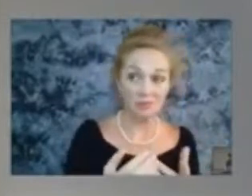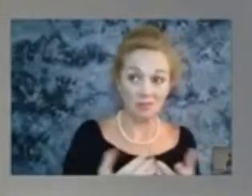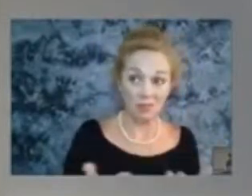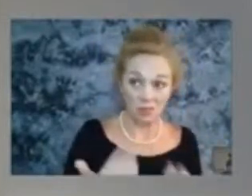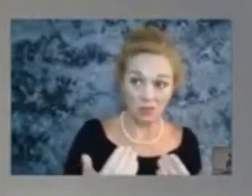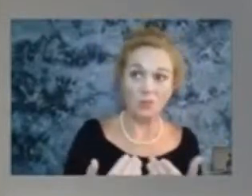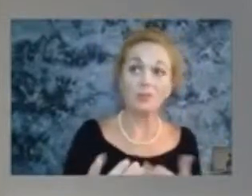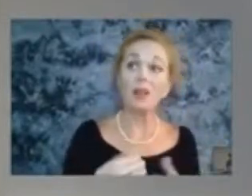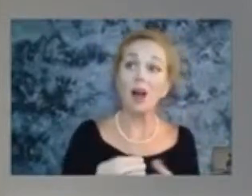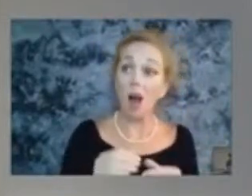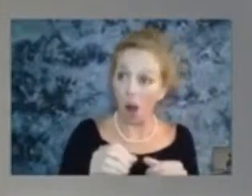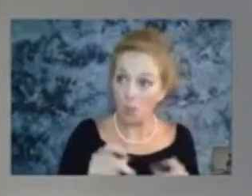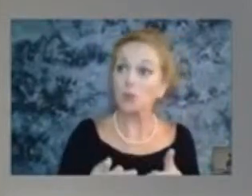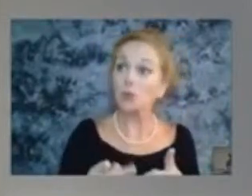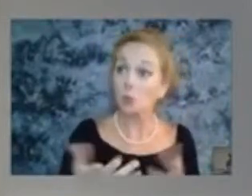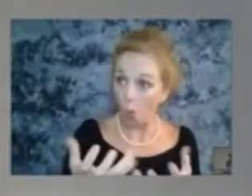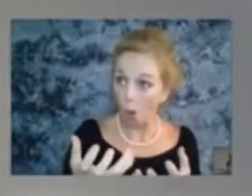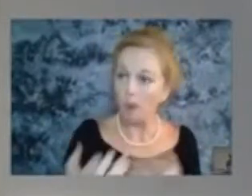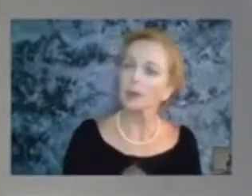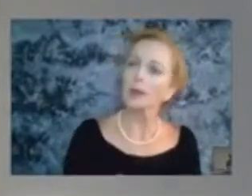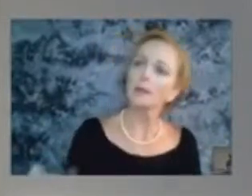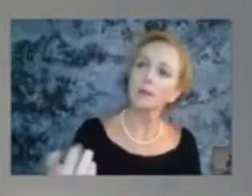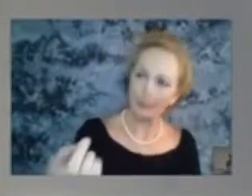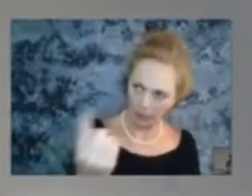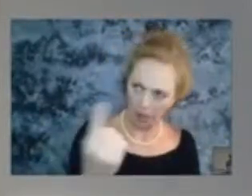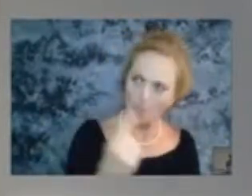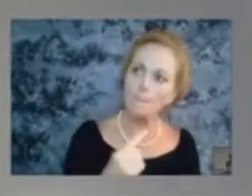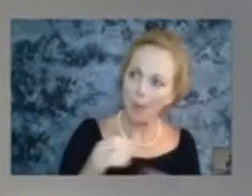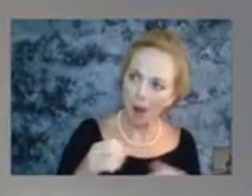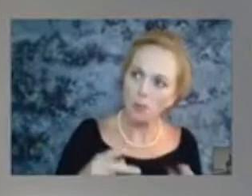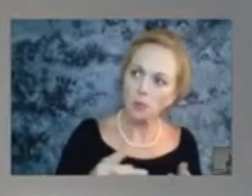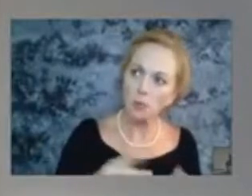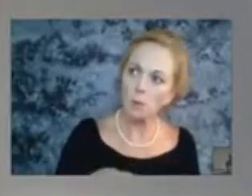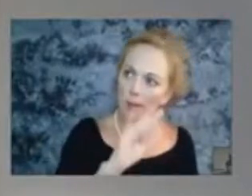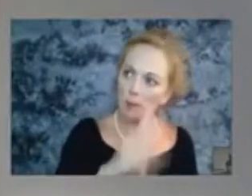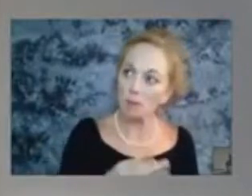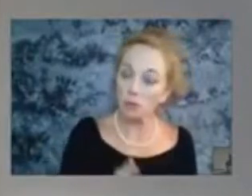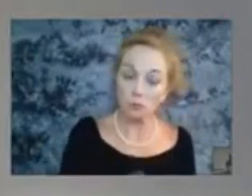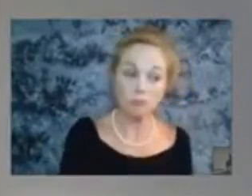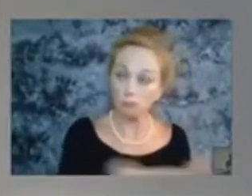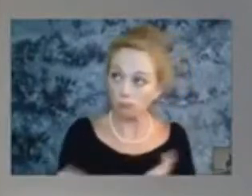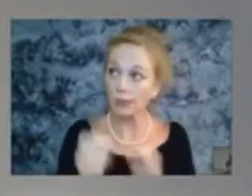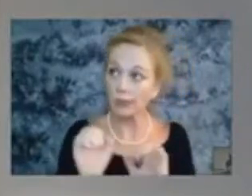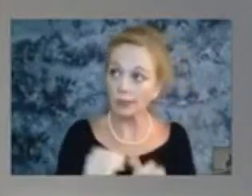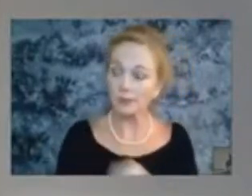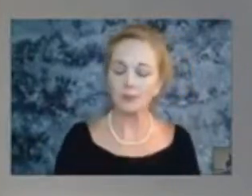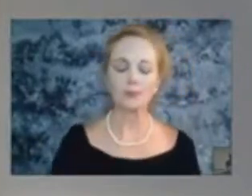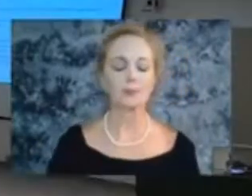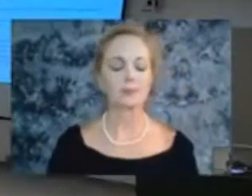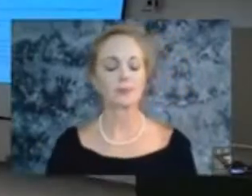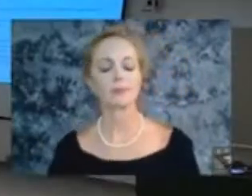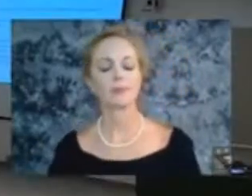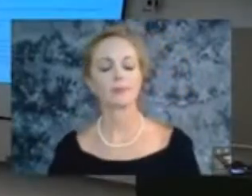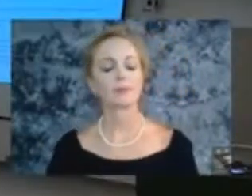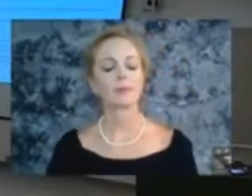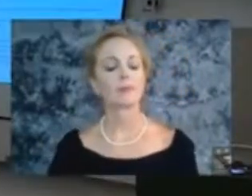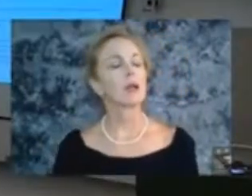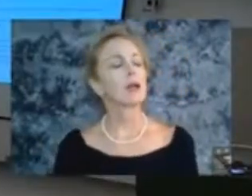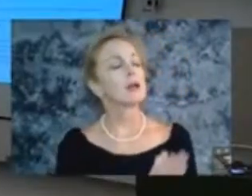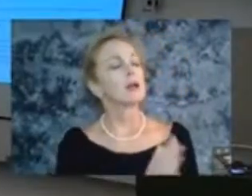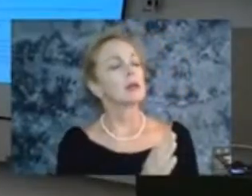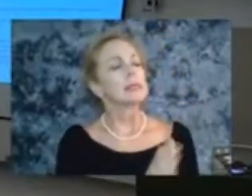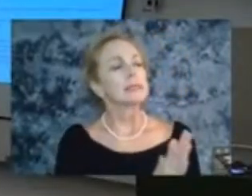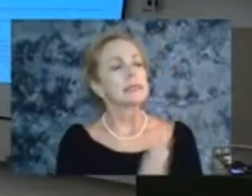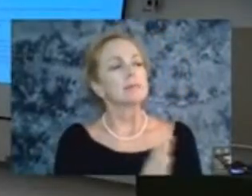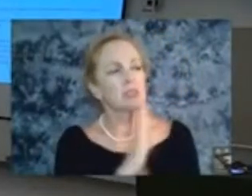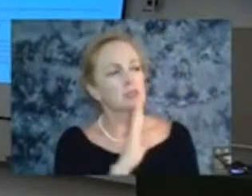up. Okay, thank you. You're welcome. And then I wanted to focus for a second on these new standards for screen time. So my first thing that's